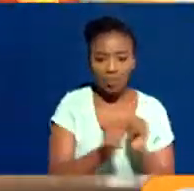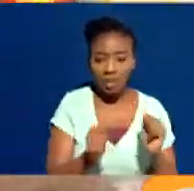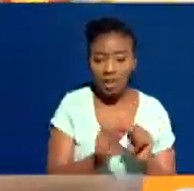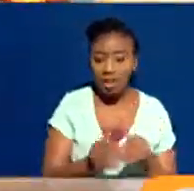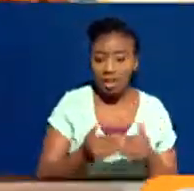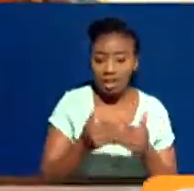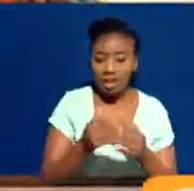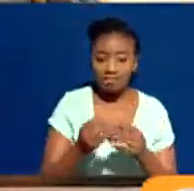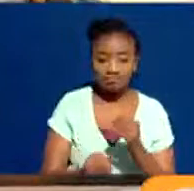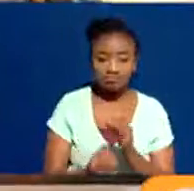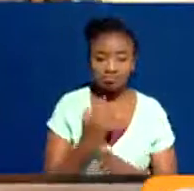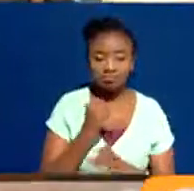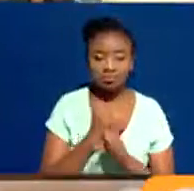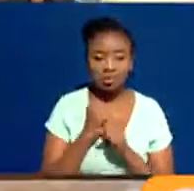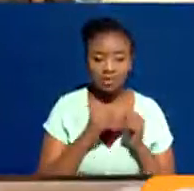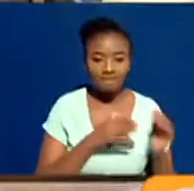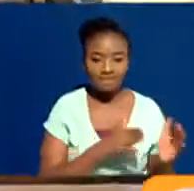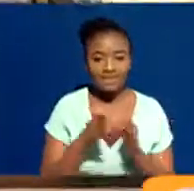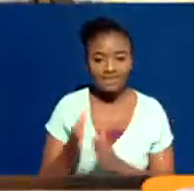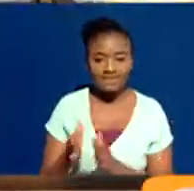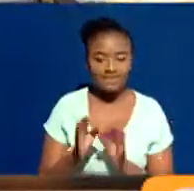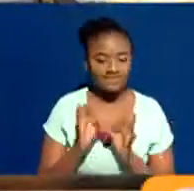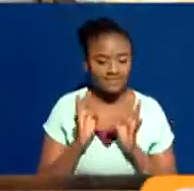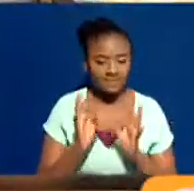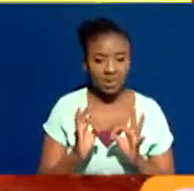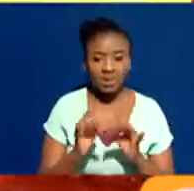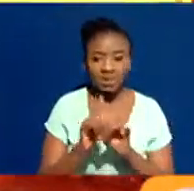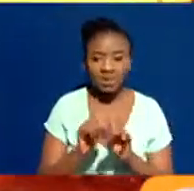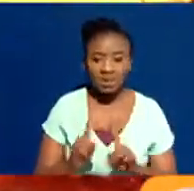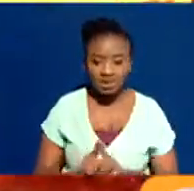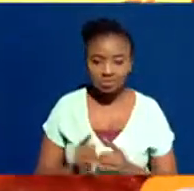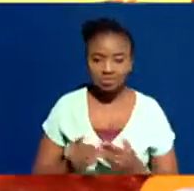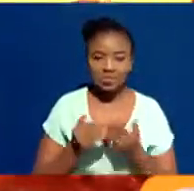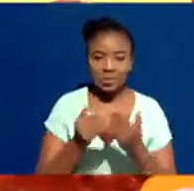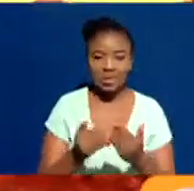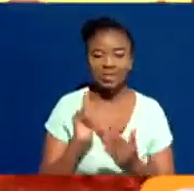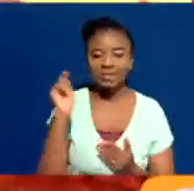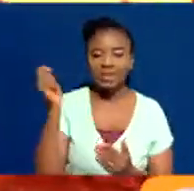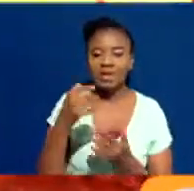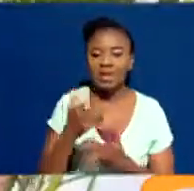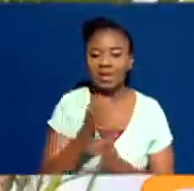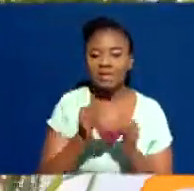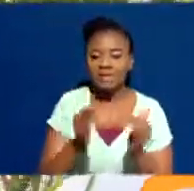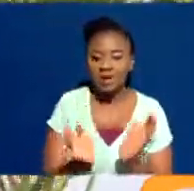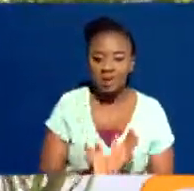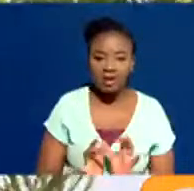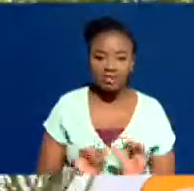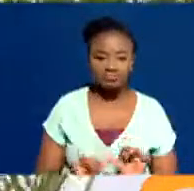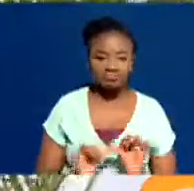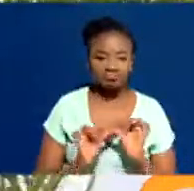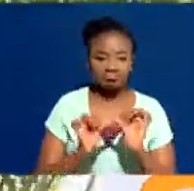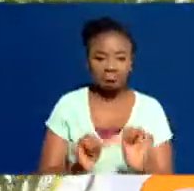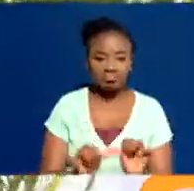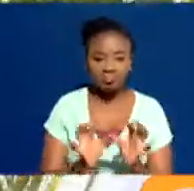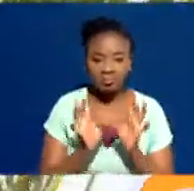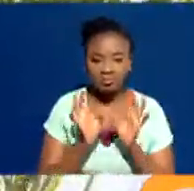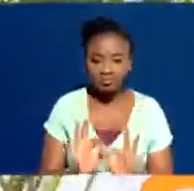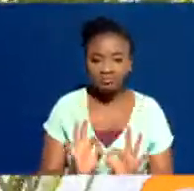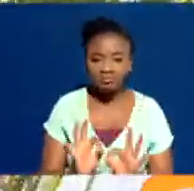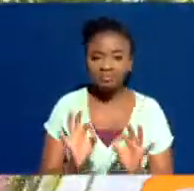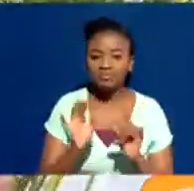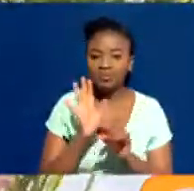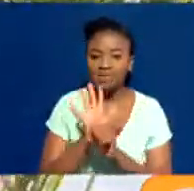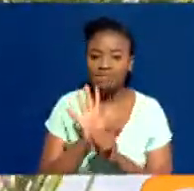jobs directly and indirectly and sustained Kenyan families in the past. Brokers have changed